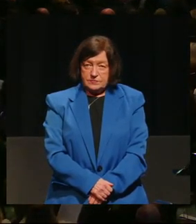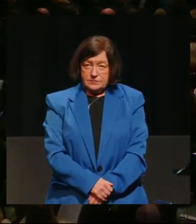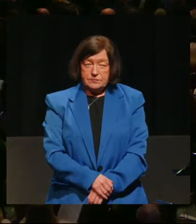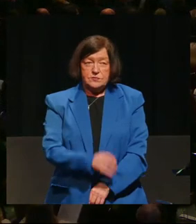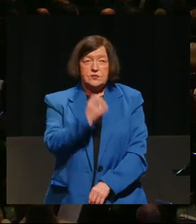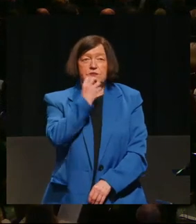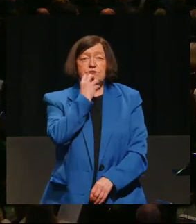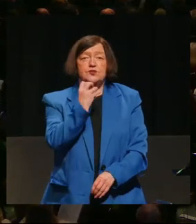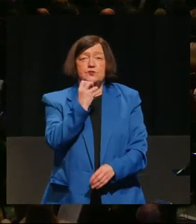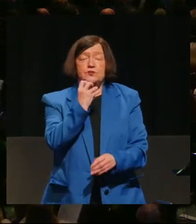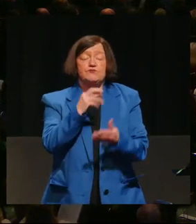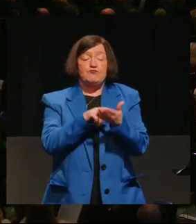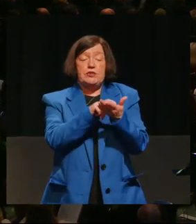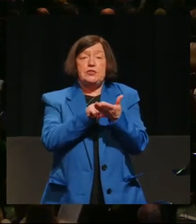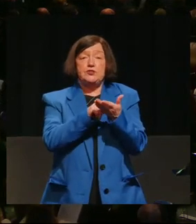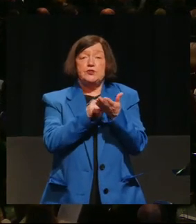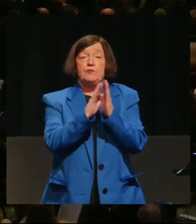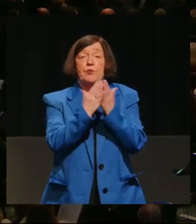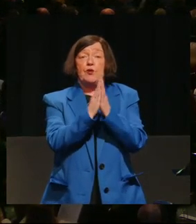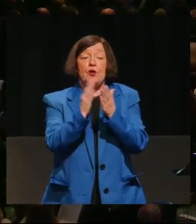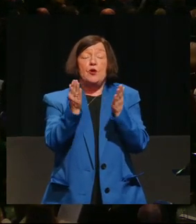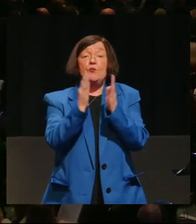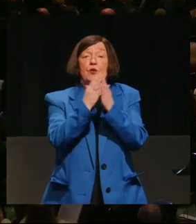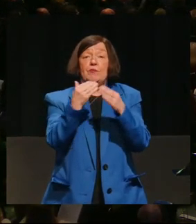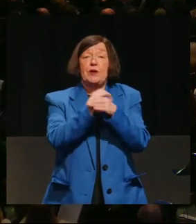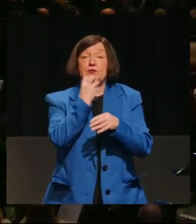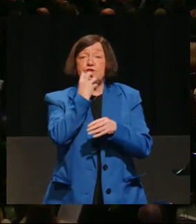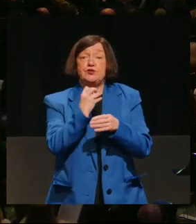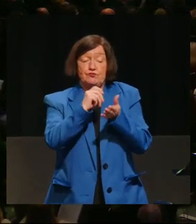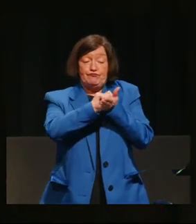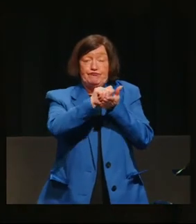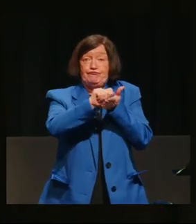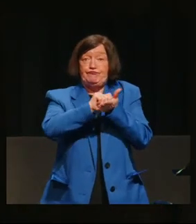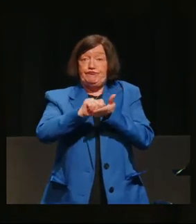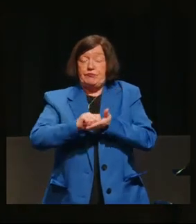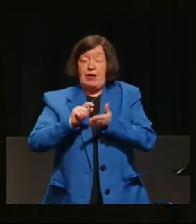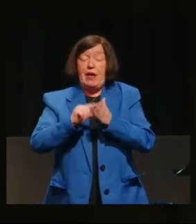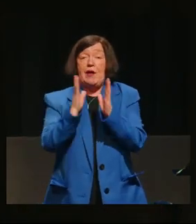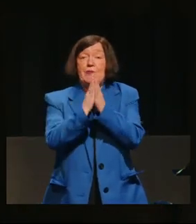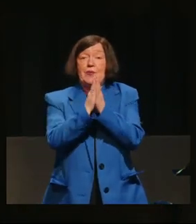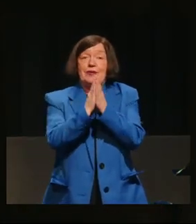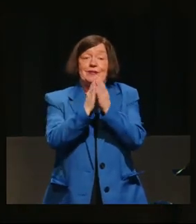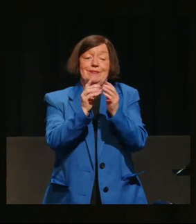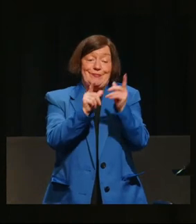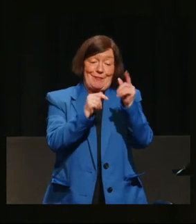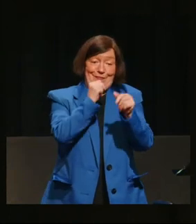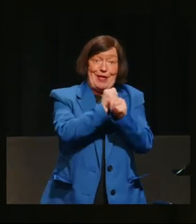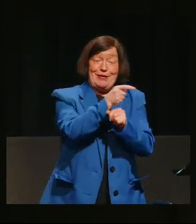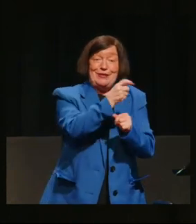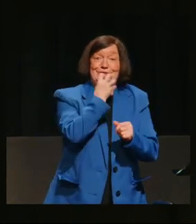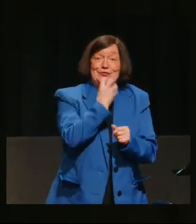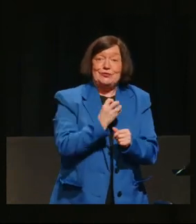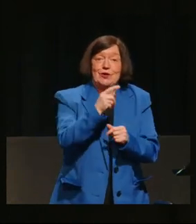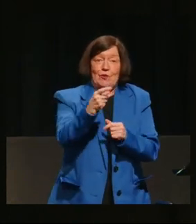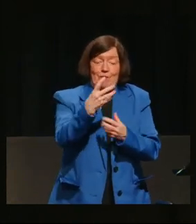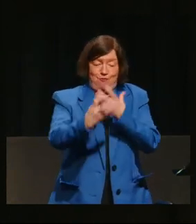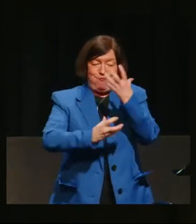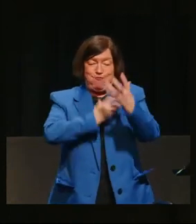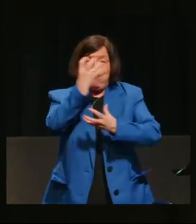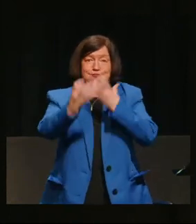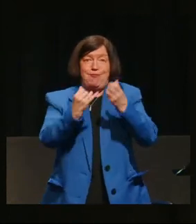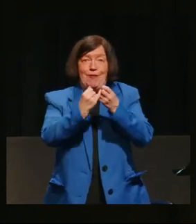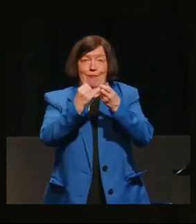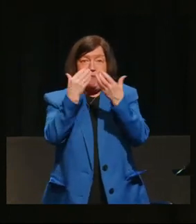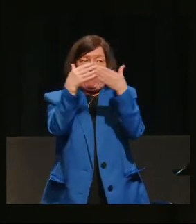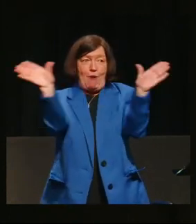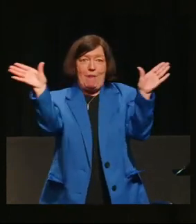Jewish religious books by Jewish authors and books about Jews were burned in public